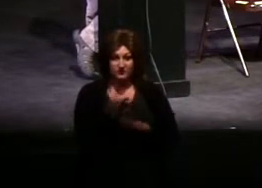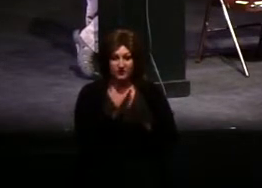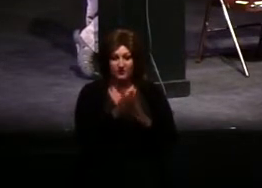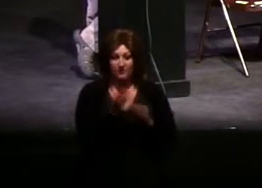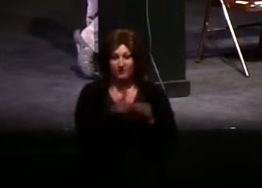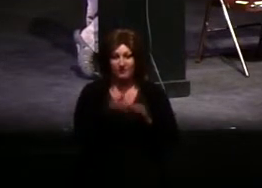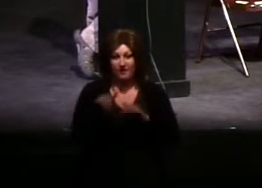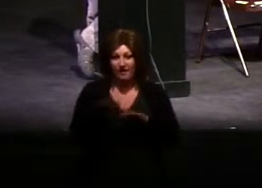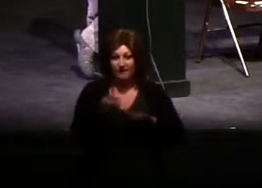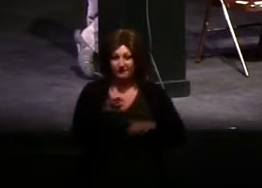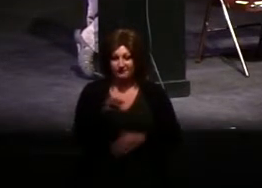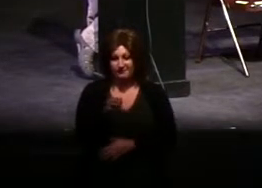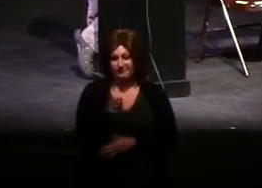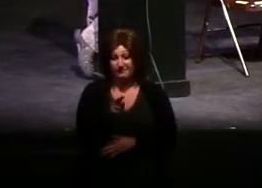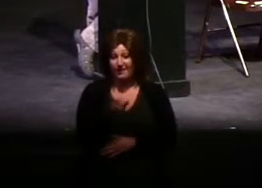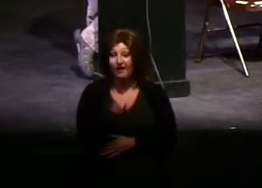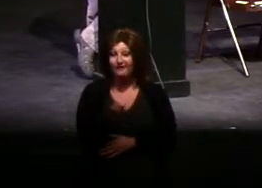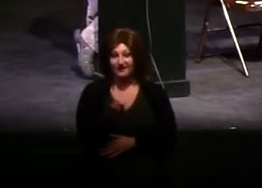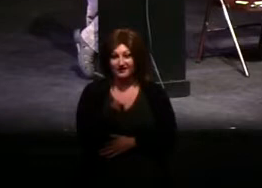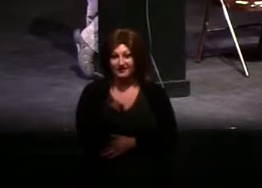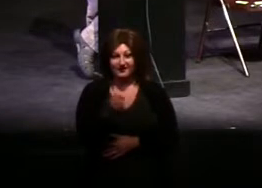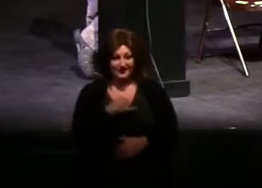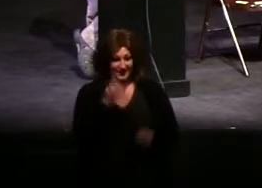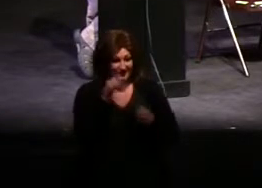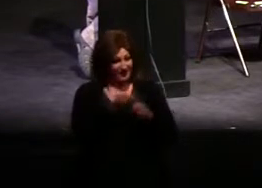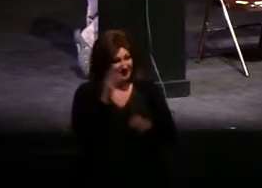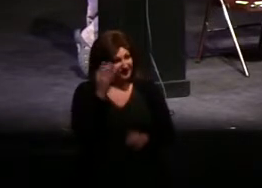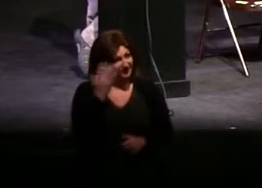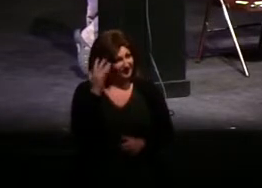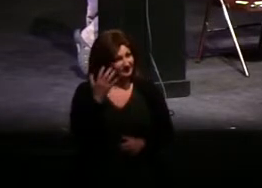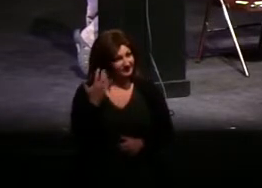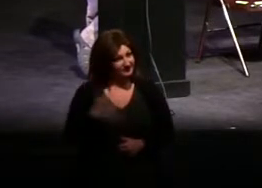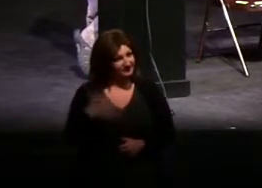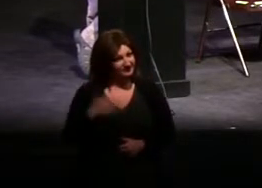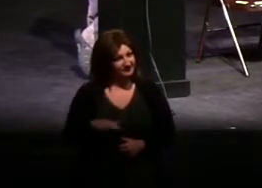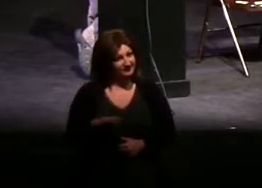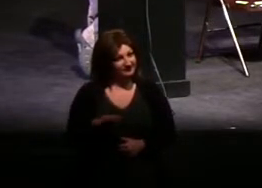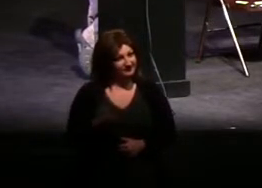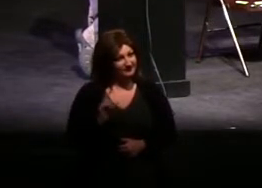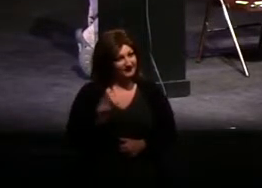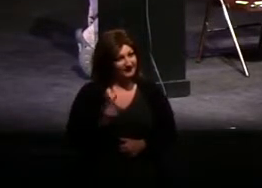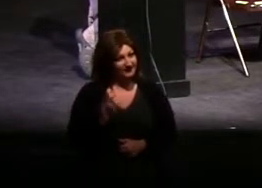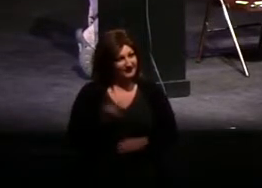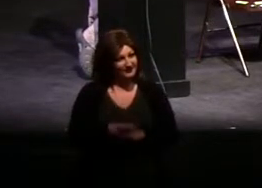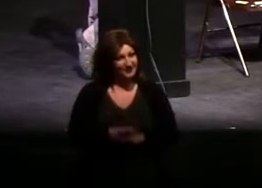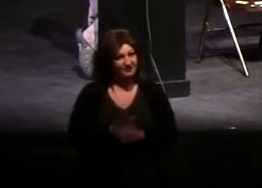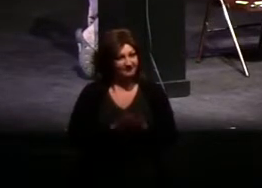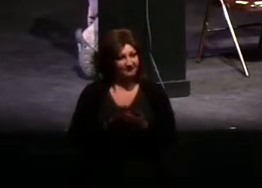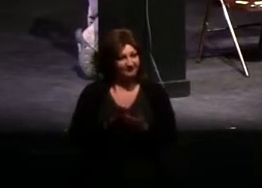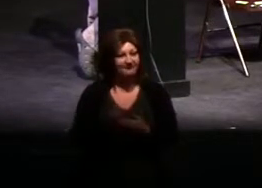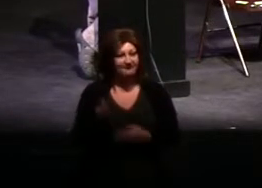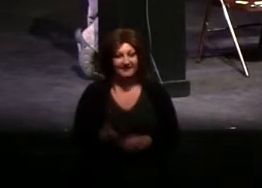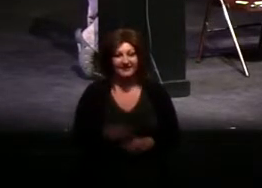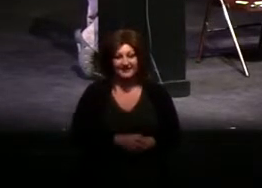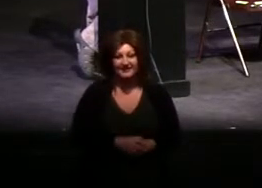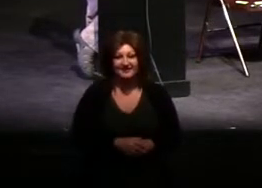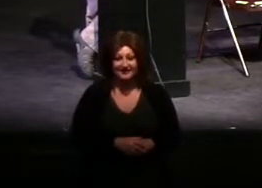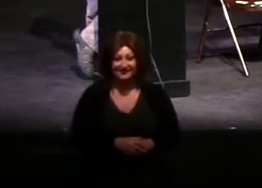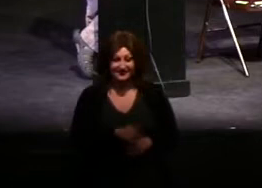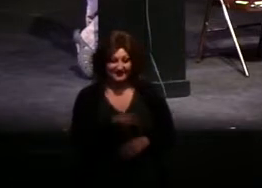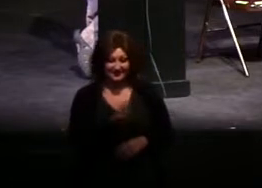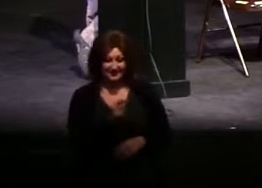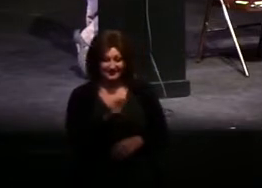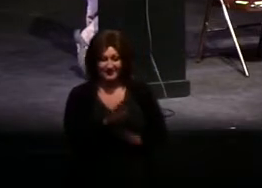Maui, as in Hawaii, and I remember thinking, wow, what a nice job that must be. Peter, it turns out,